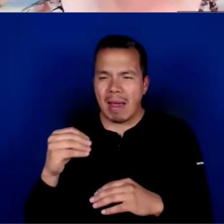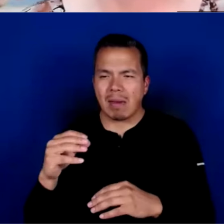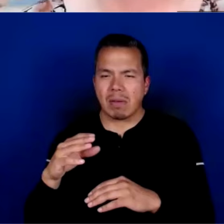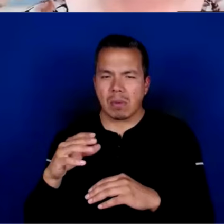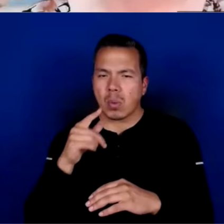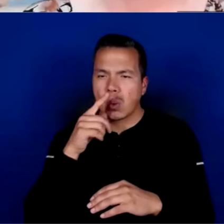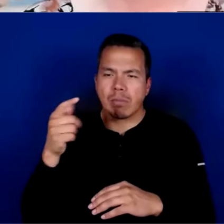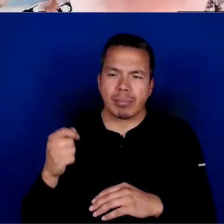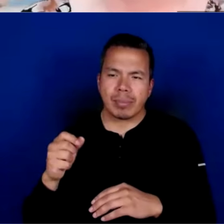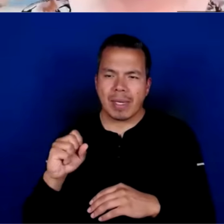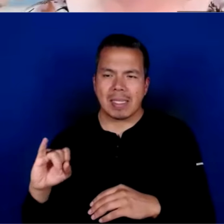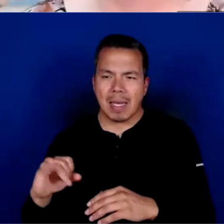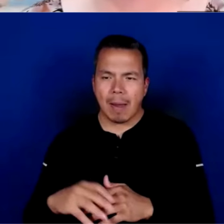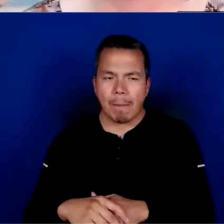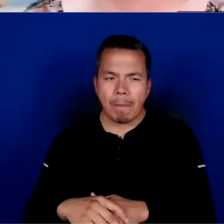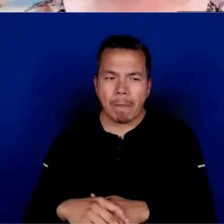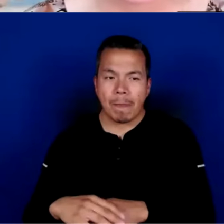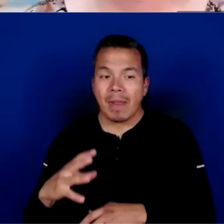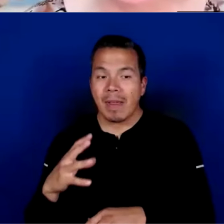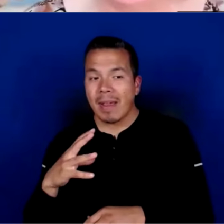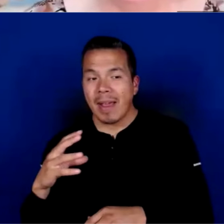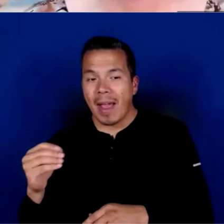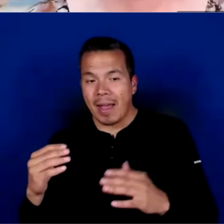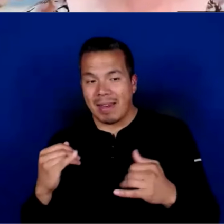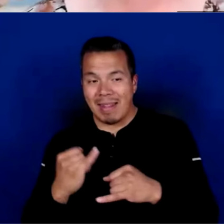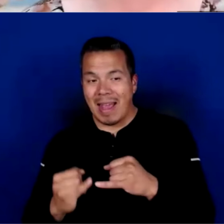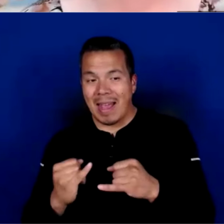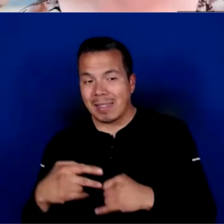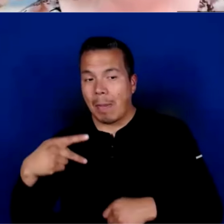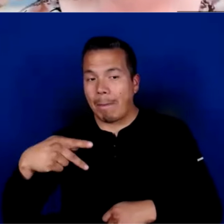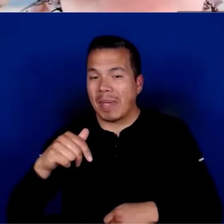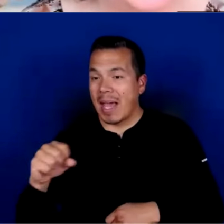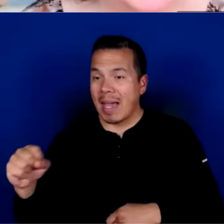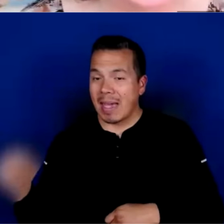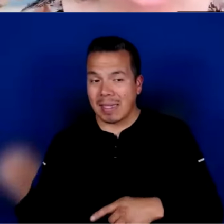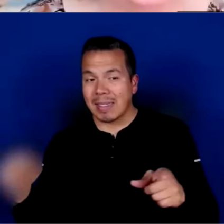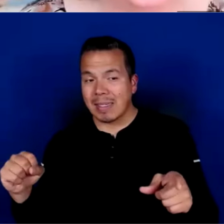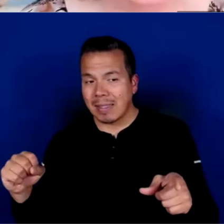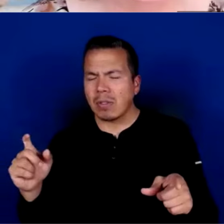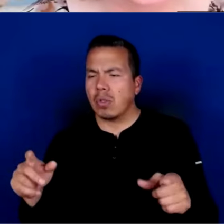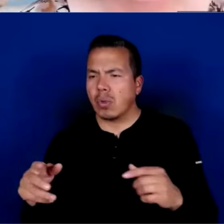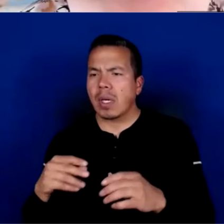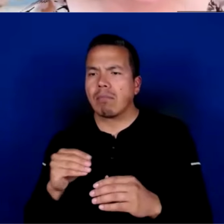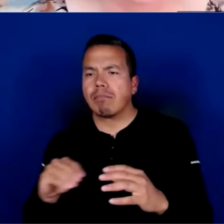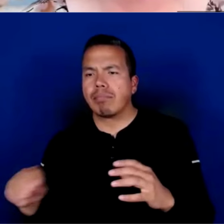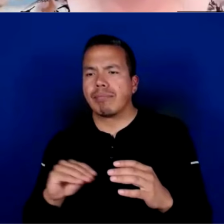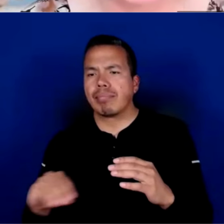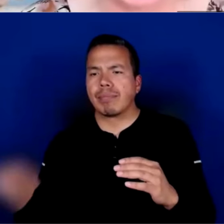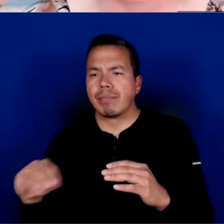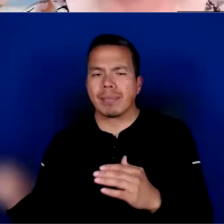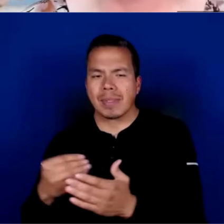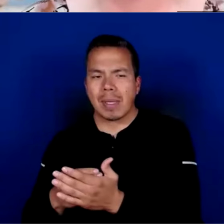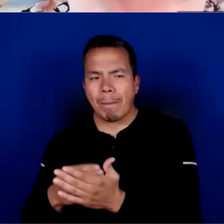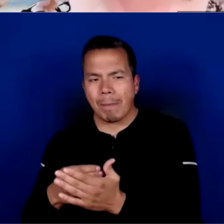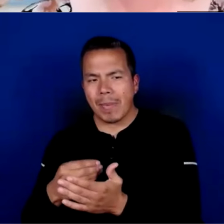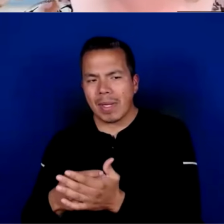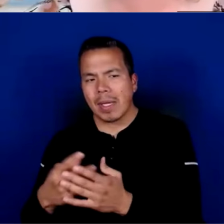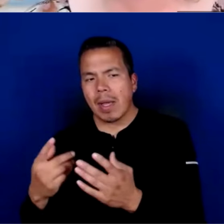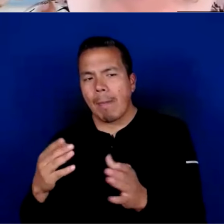can also set aside income that you're saving in an approved plan to achieve self-support or